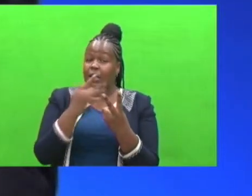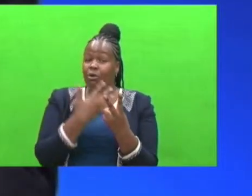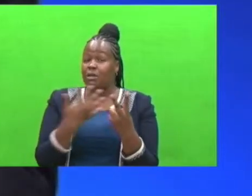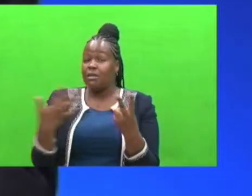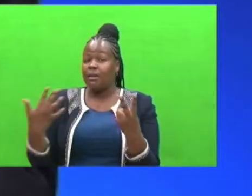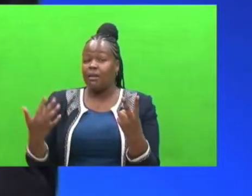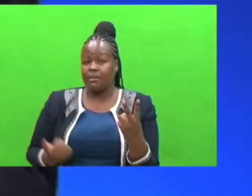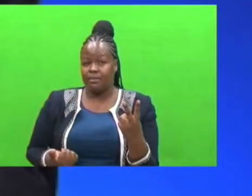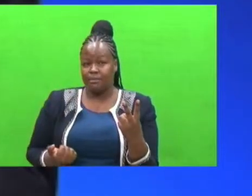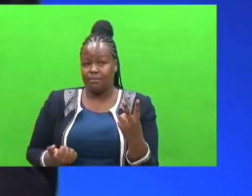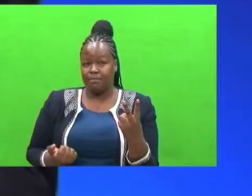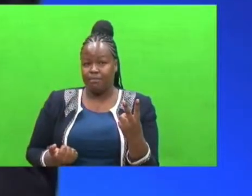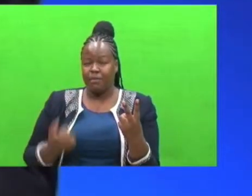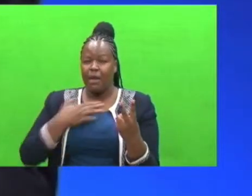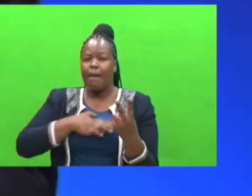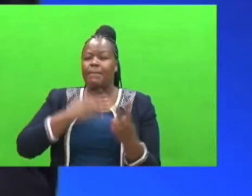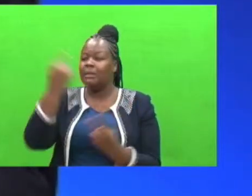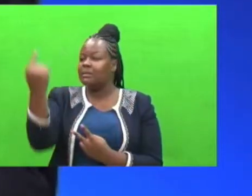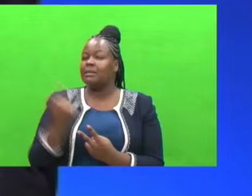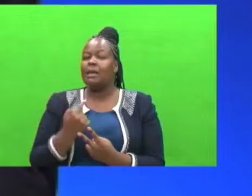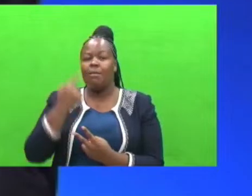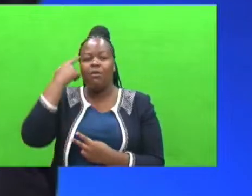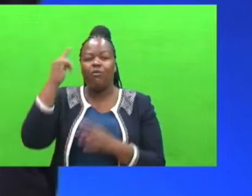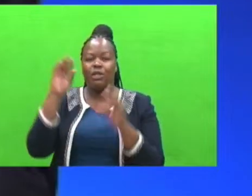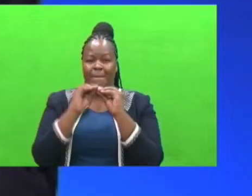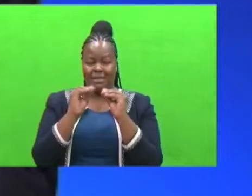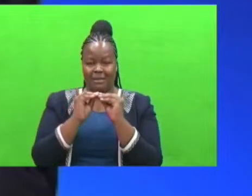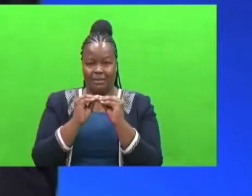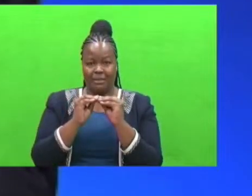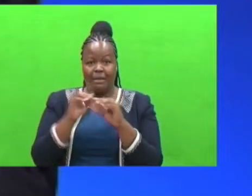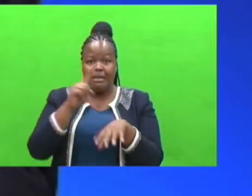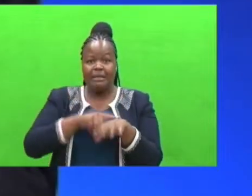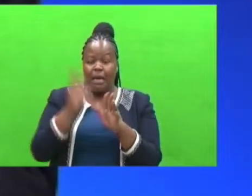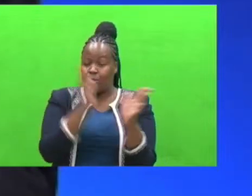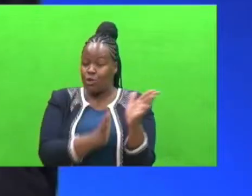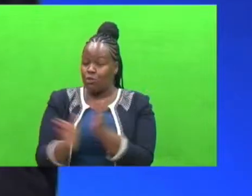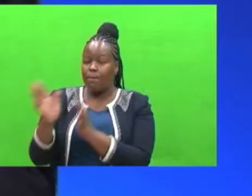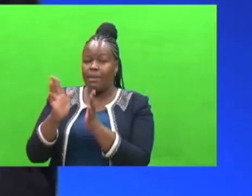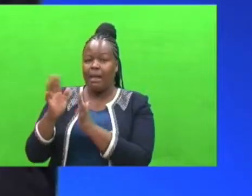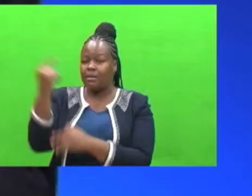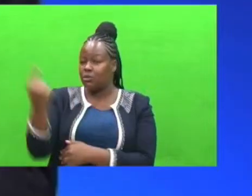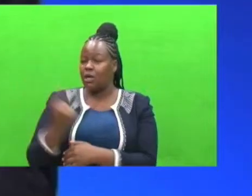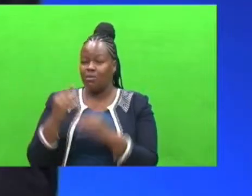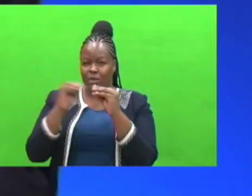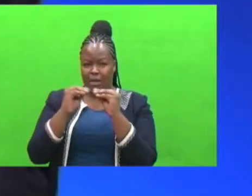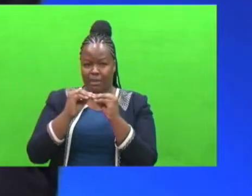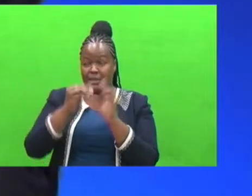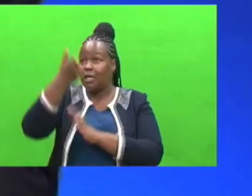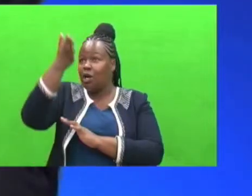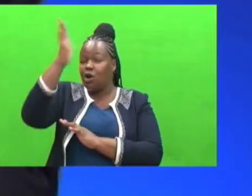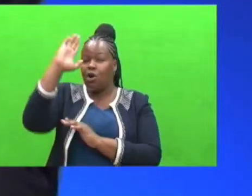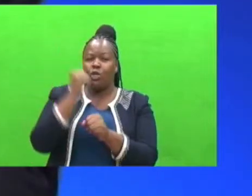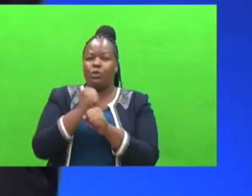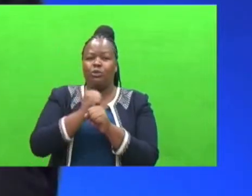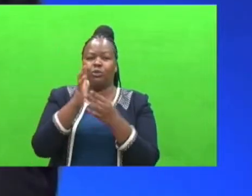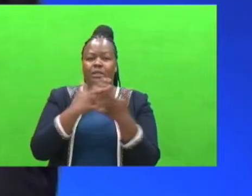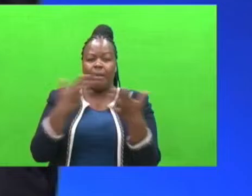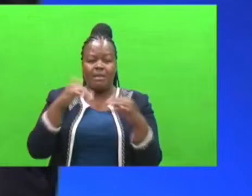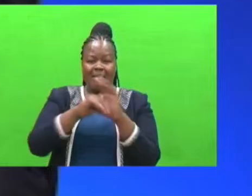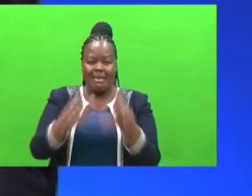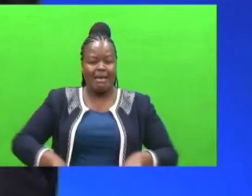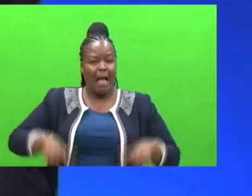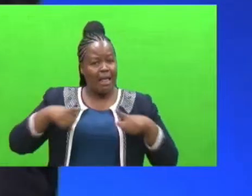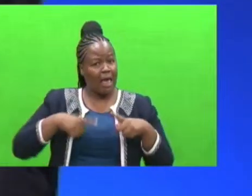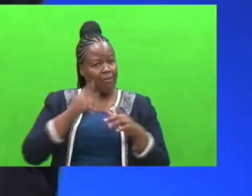this: attend the meetings yourself. As you plan to attend these meetings, God will do something in your own life. God